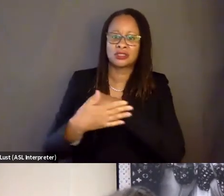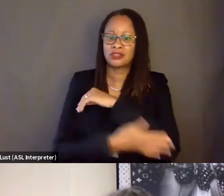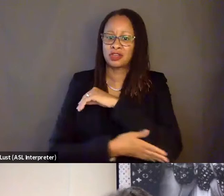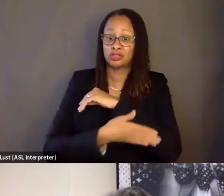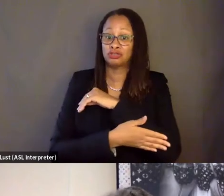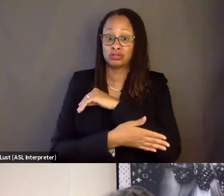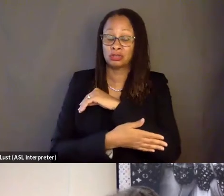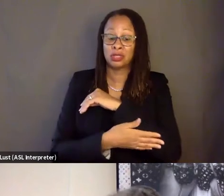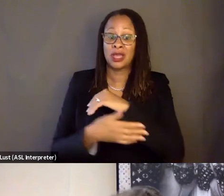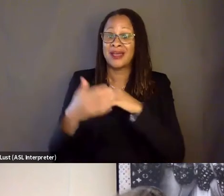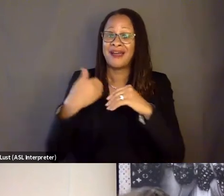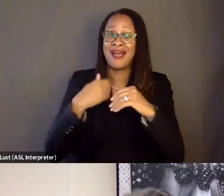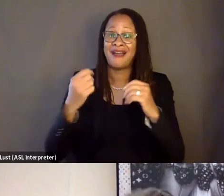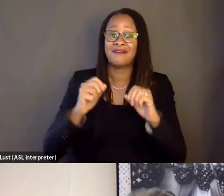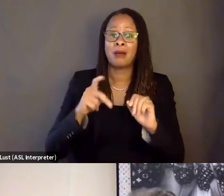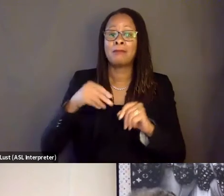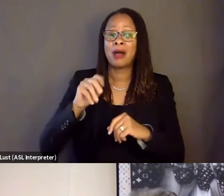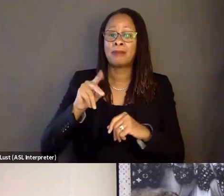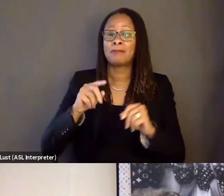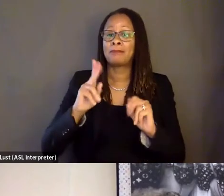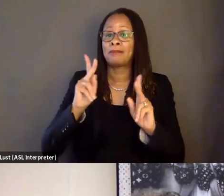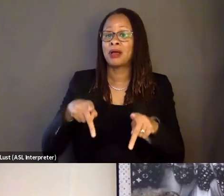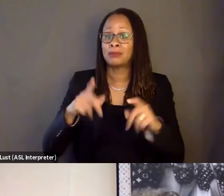holding pop-up screenings,